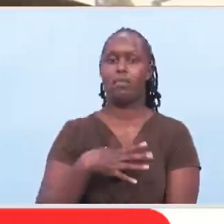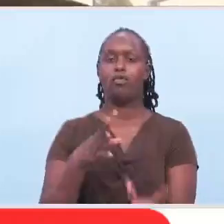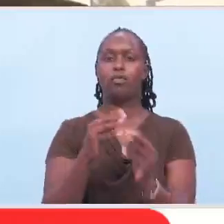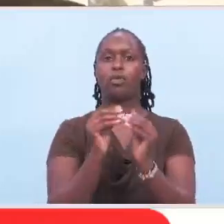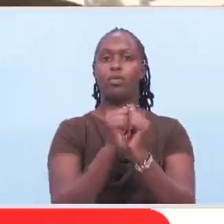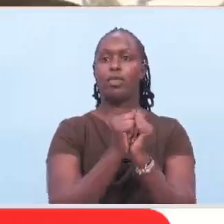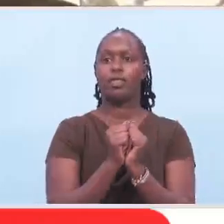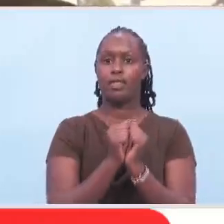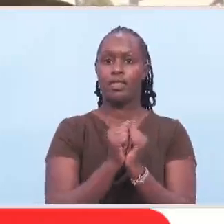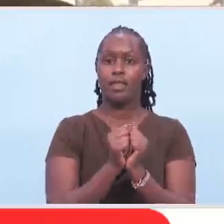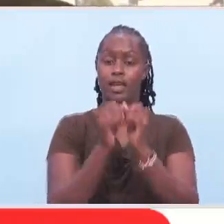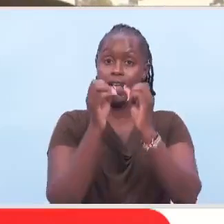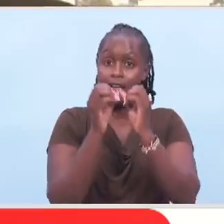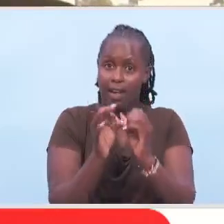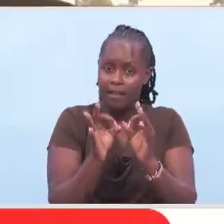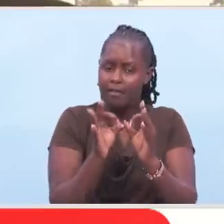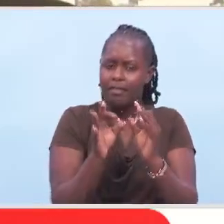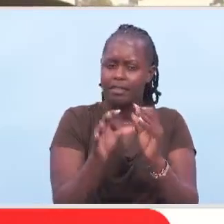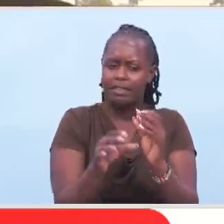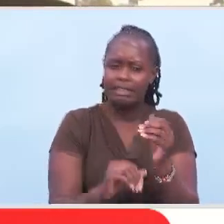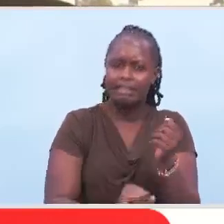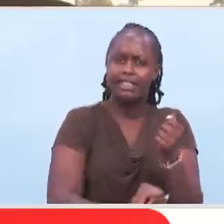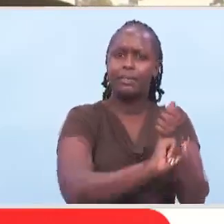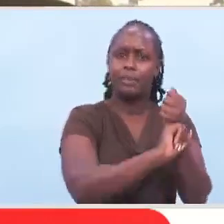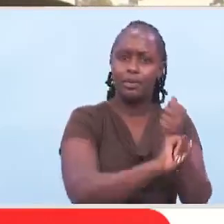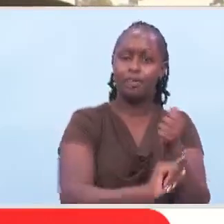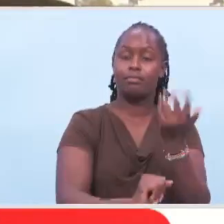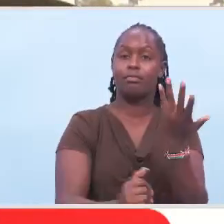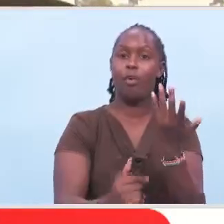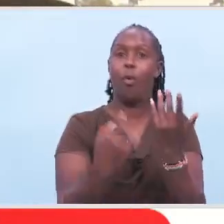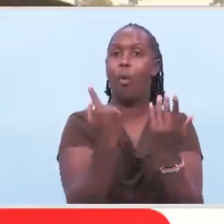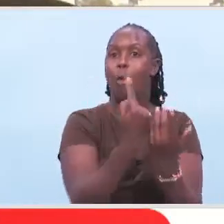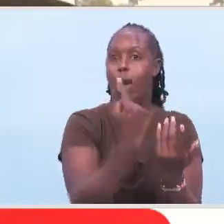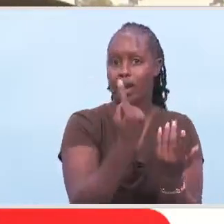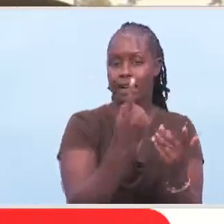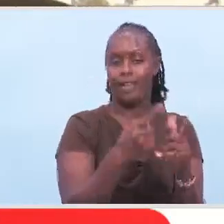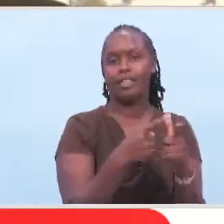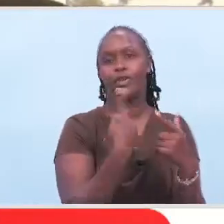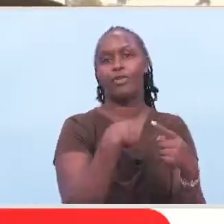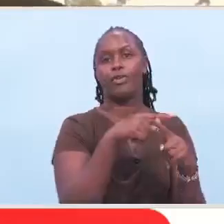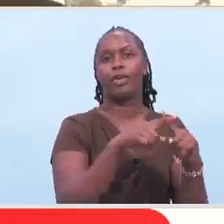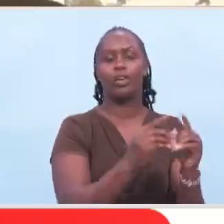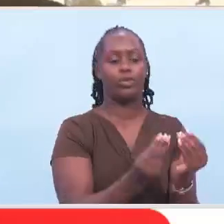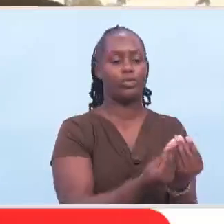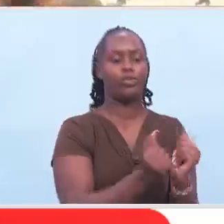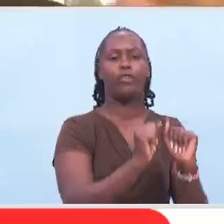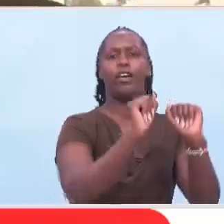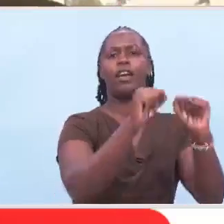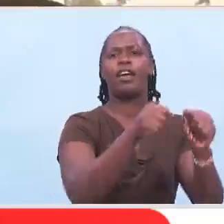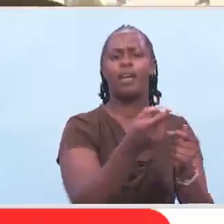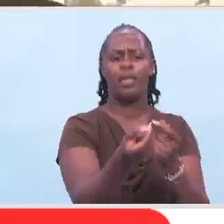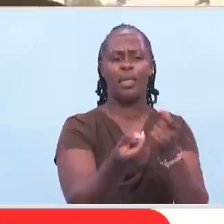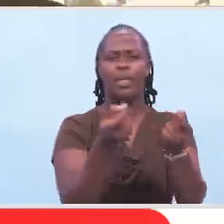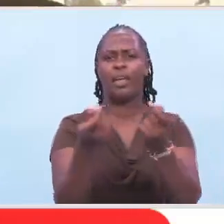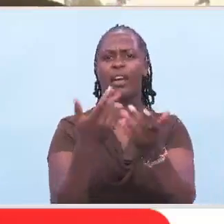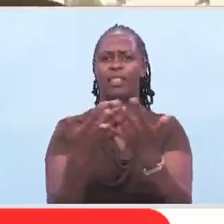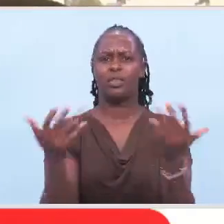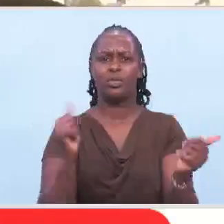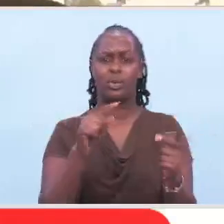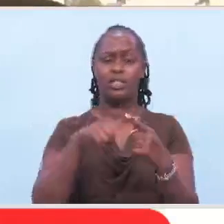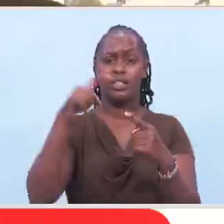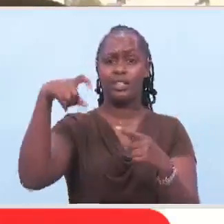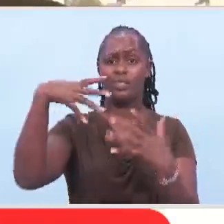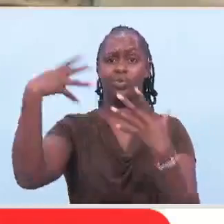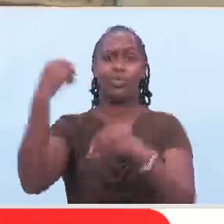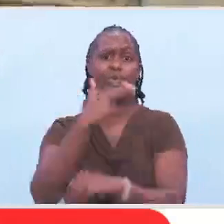Tukiwezesha, tukiwa empowered kidogo tu kwamba tunaweza kudeal na vitu first hand. Zingine ambazo hazihitaji more technical,